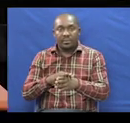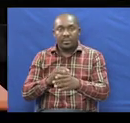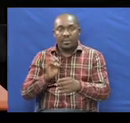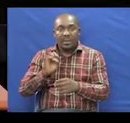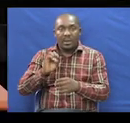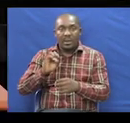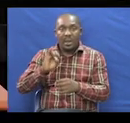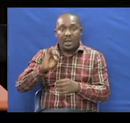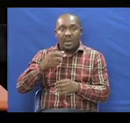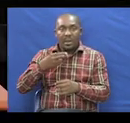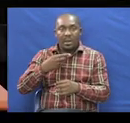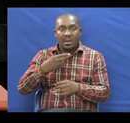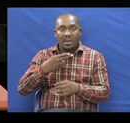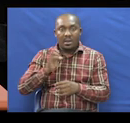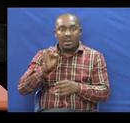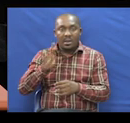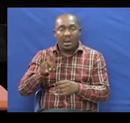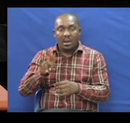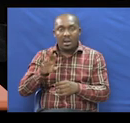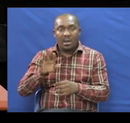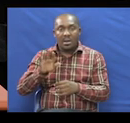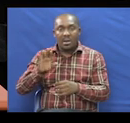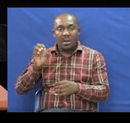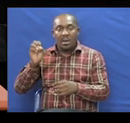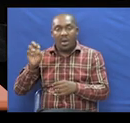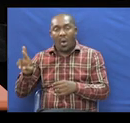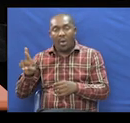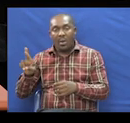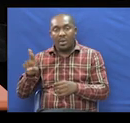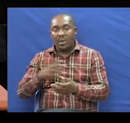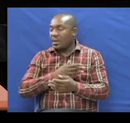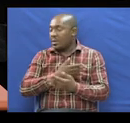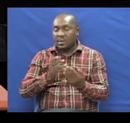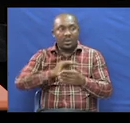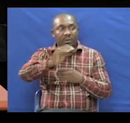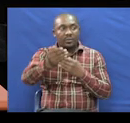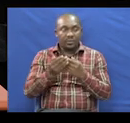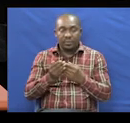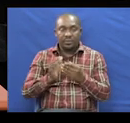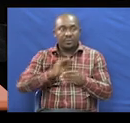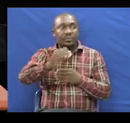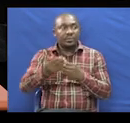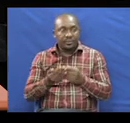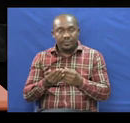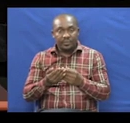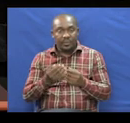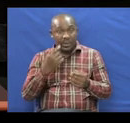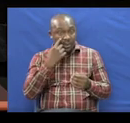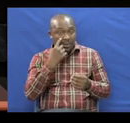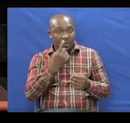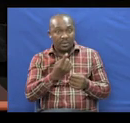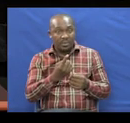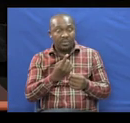repeat, or you don't have to say something twice. For example, when you say you can take ugali for lunch, then you say you can take some rice